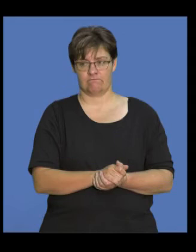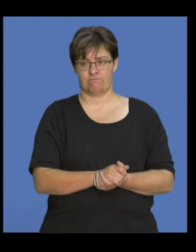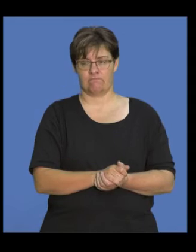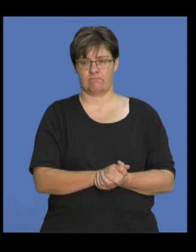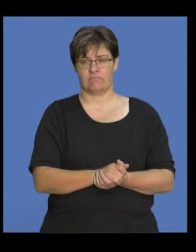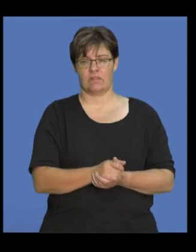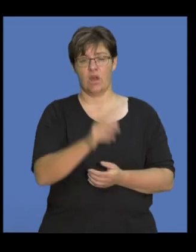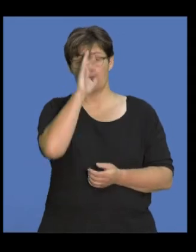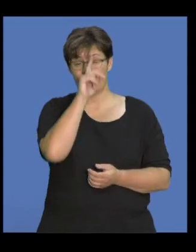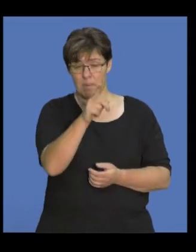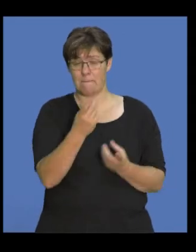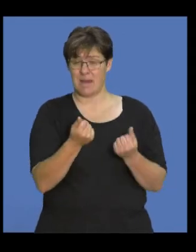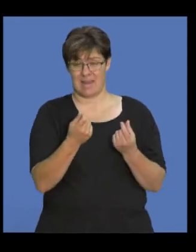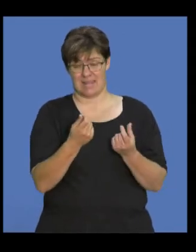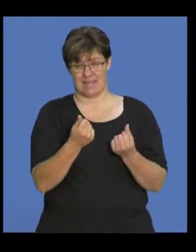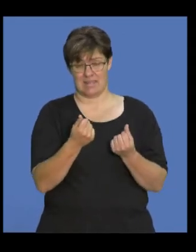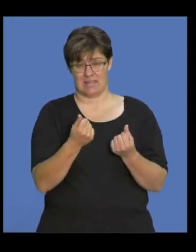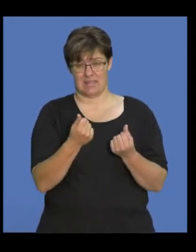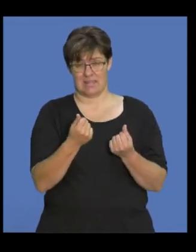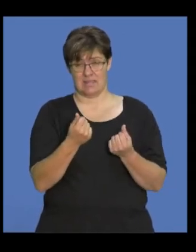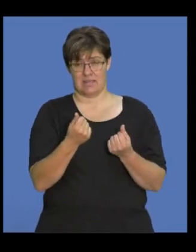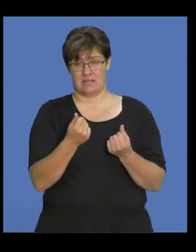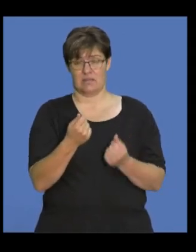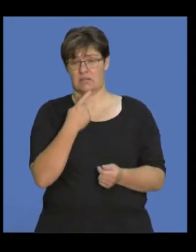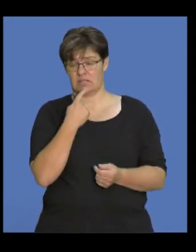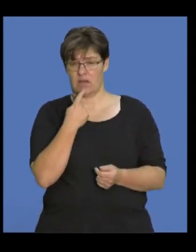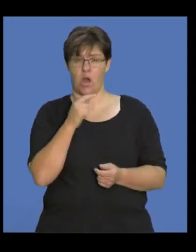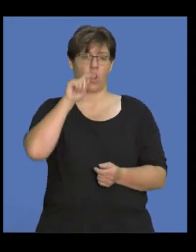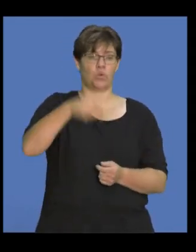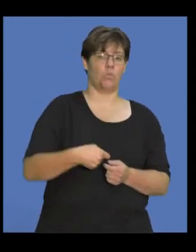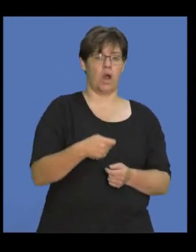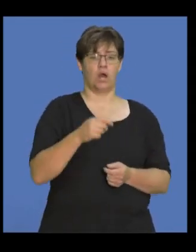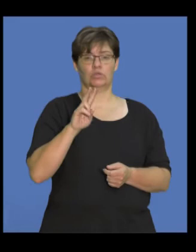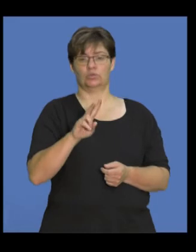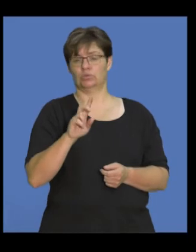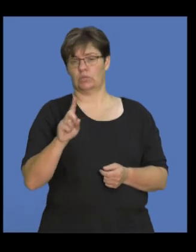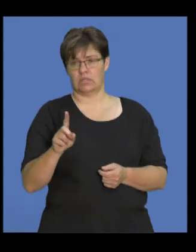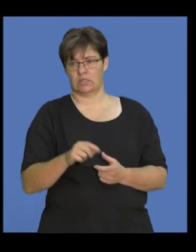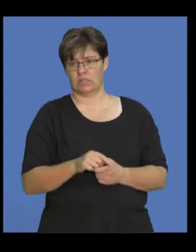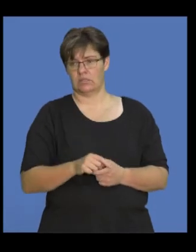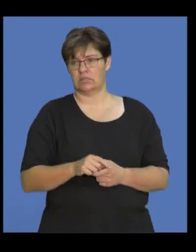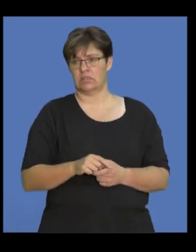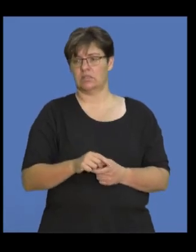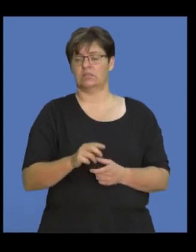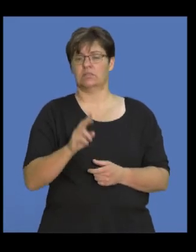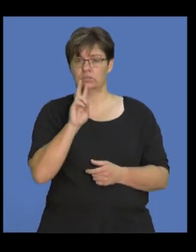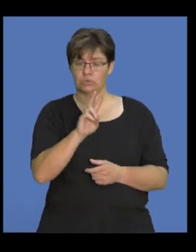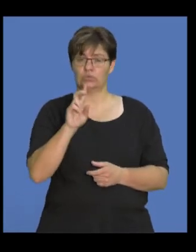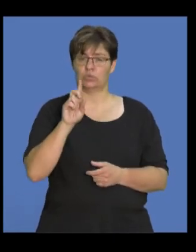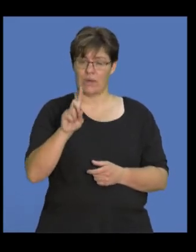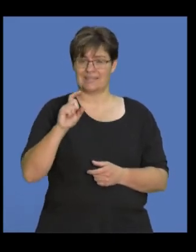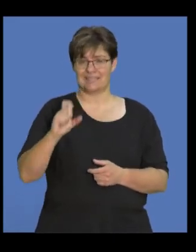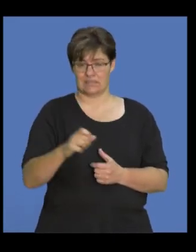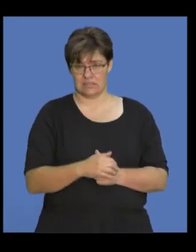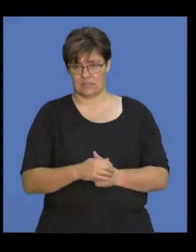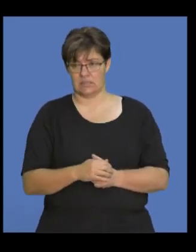21 cents. Remember, we're talking money, so you're not gonna say comma 21. It's 21 cents. So you can